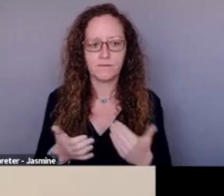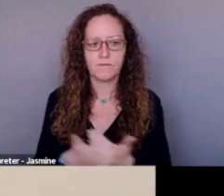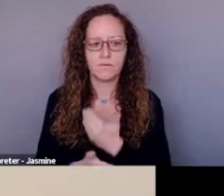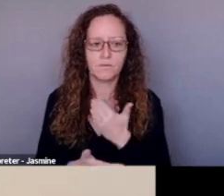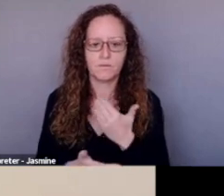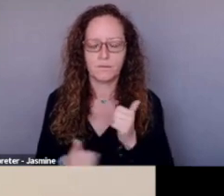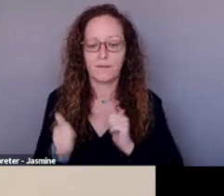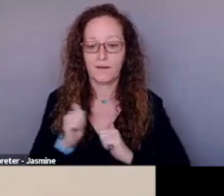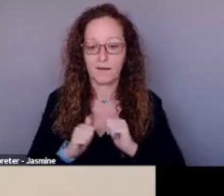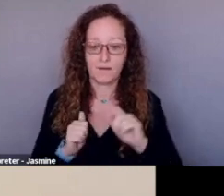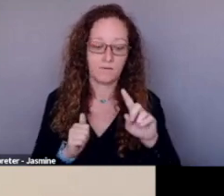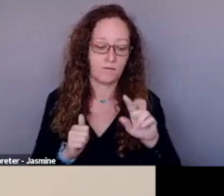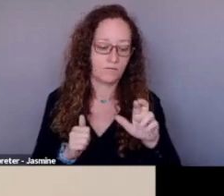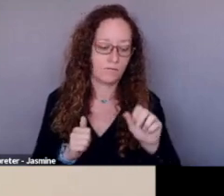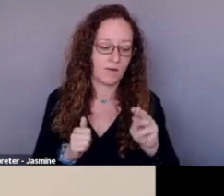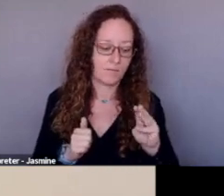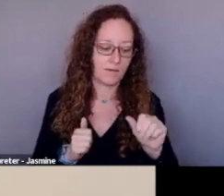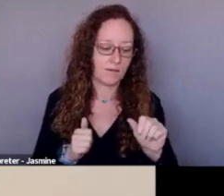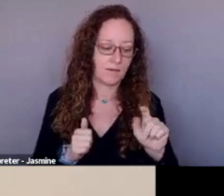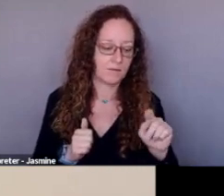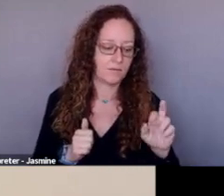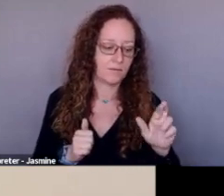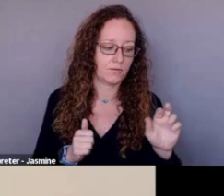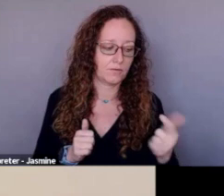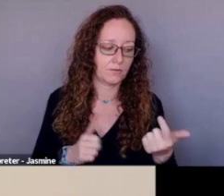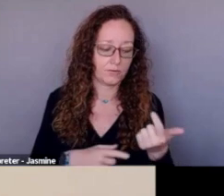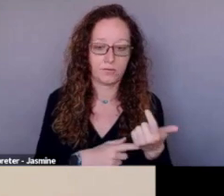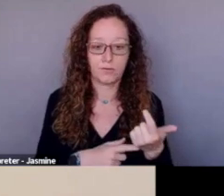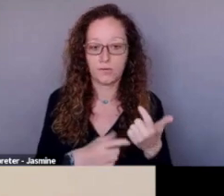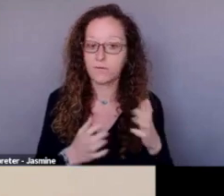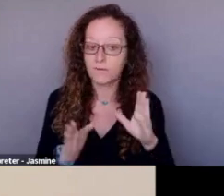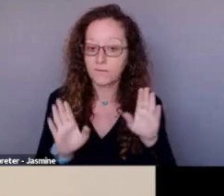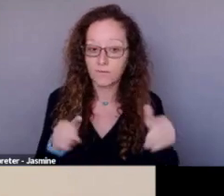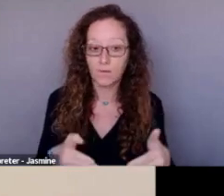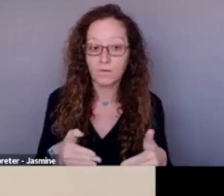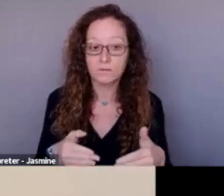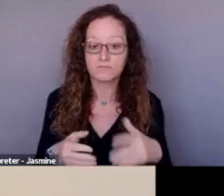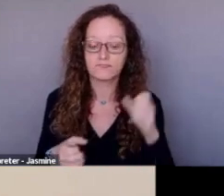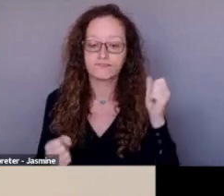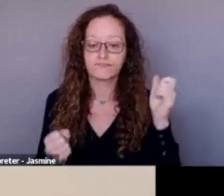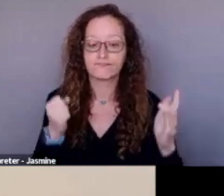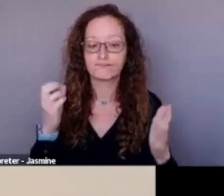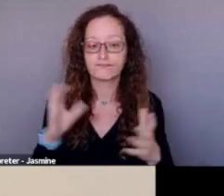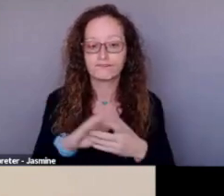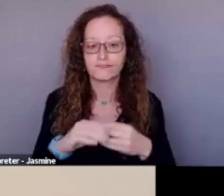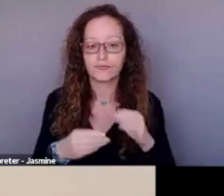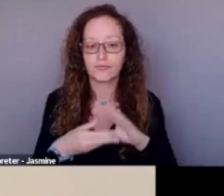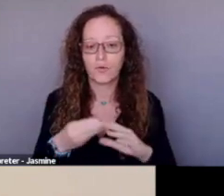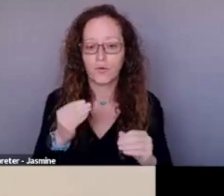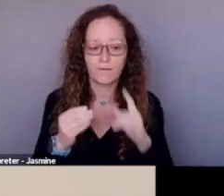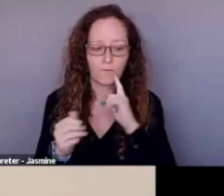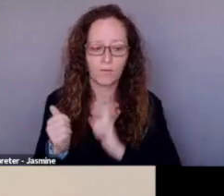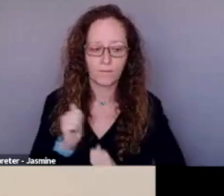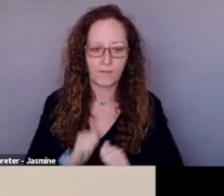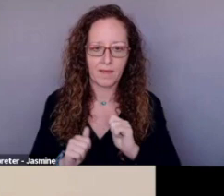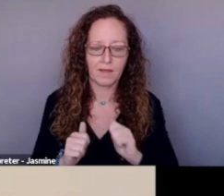dramaturgs that they focus on the storytelling of the play and mostly work